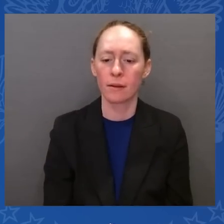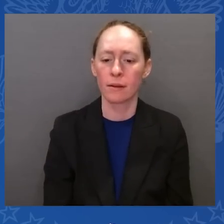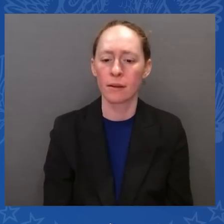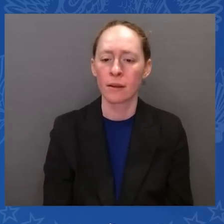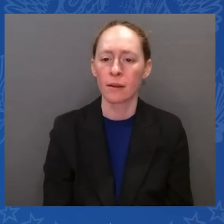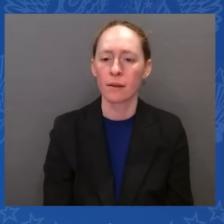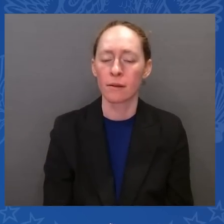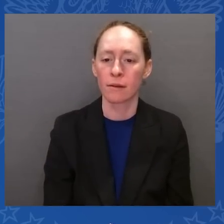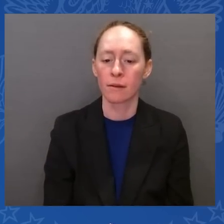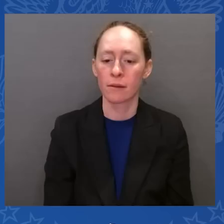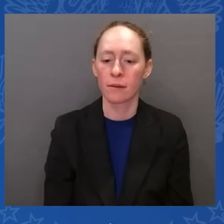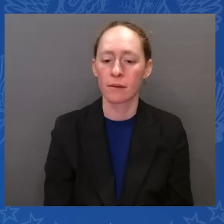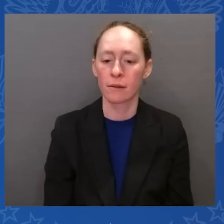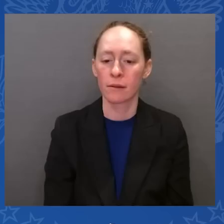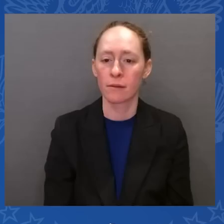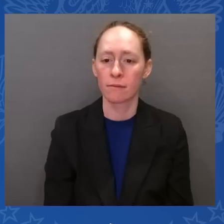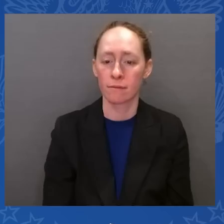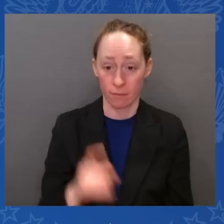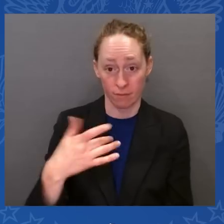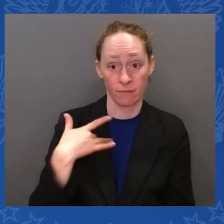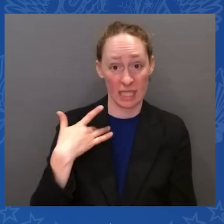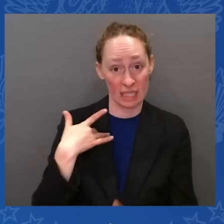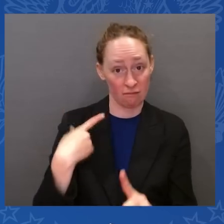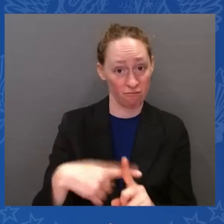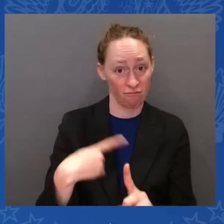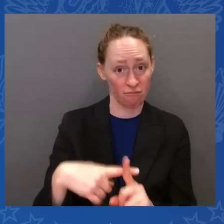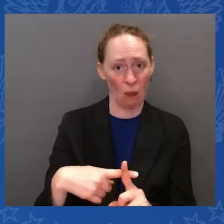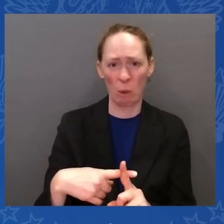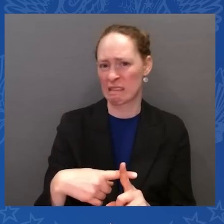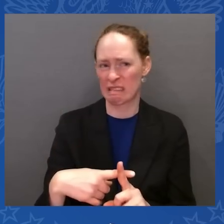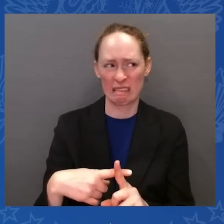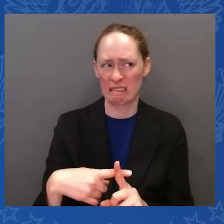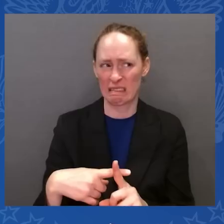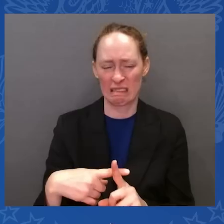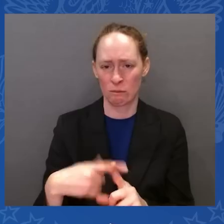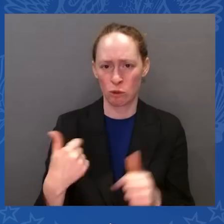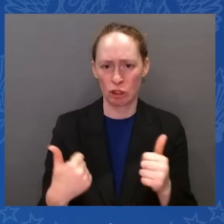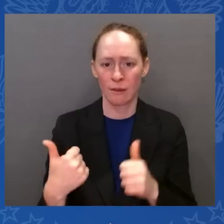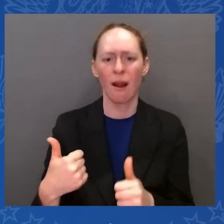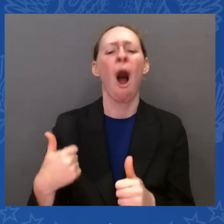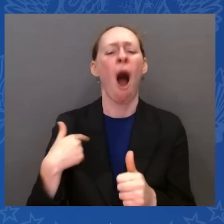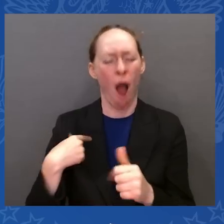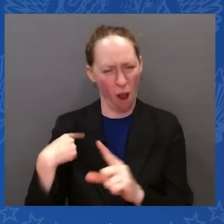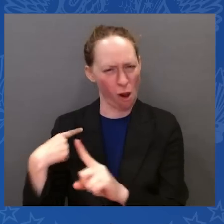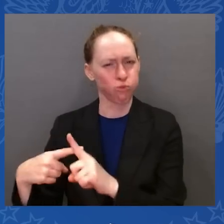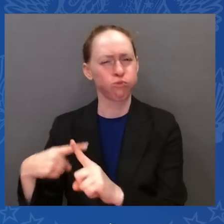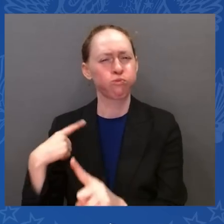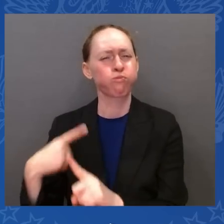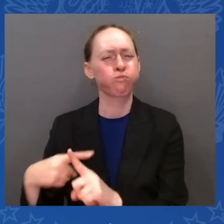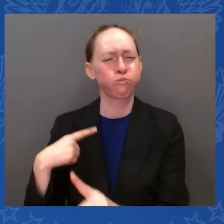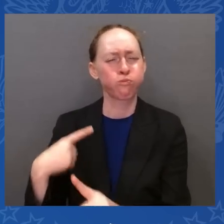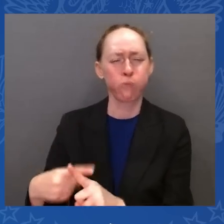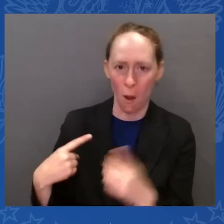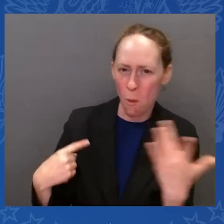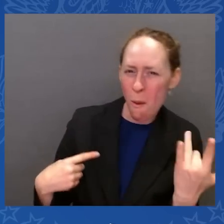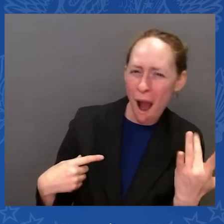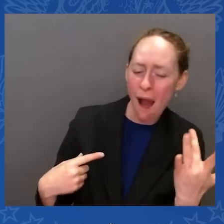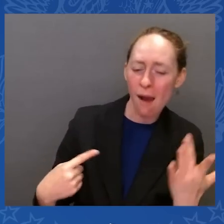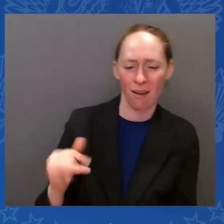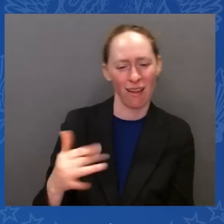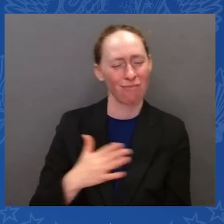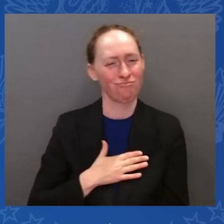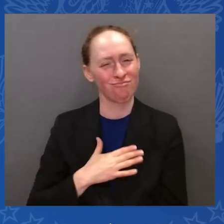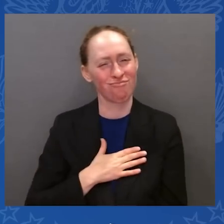away, I would not go. I would stay till this gets finished. Are you more or less optimistic than you were this